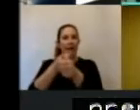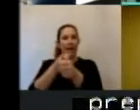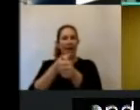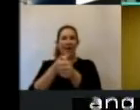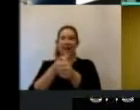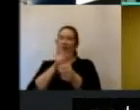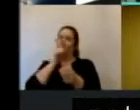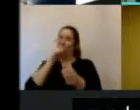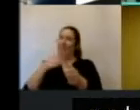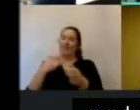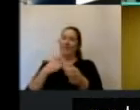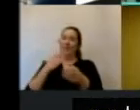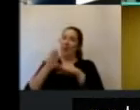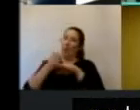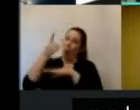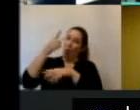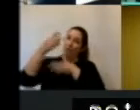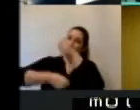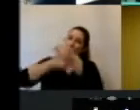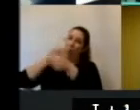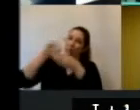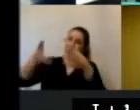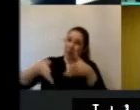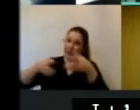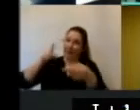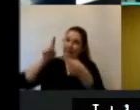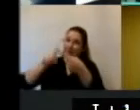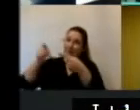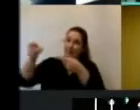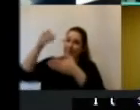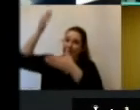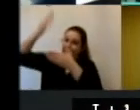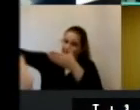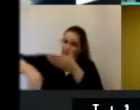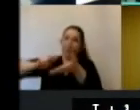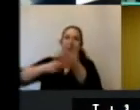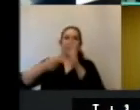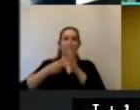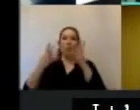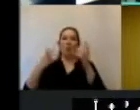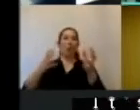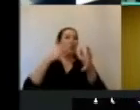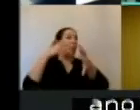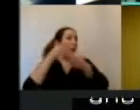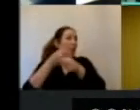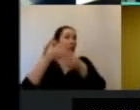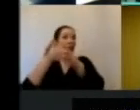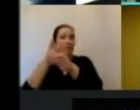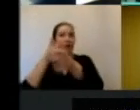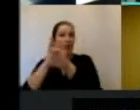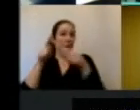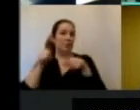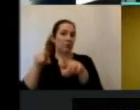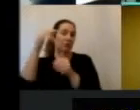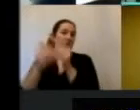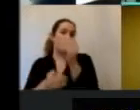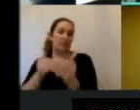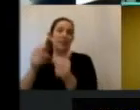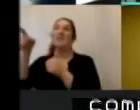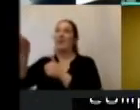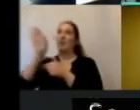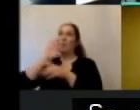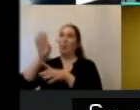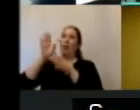his suggestion, he said that we could also highlight the fact that we're doing an agreement with the Disability